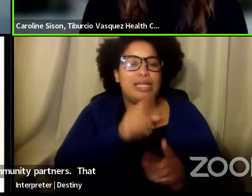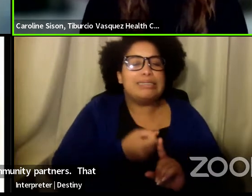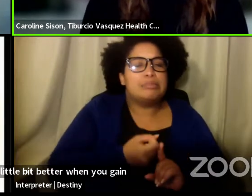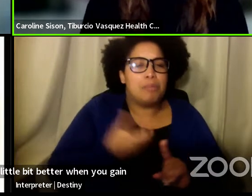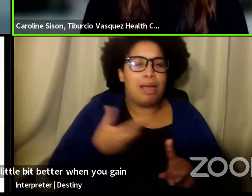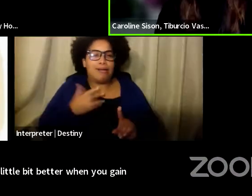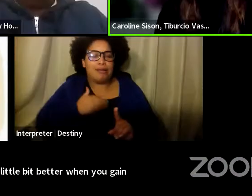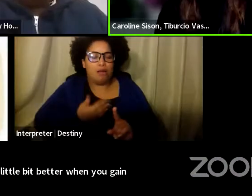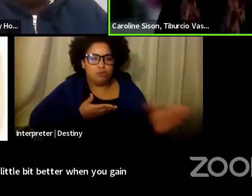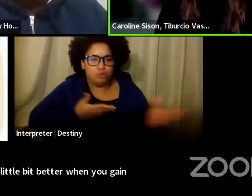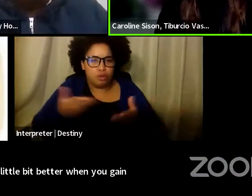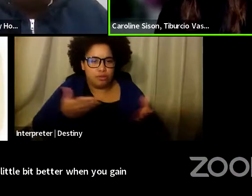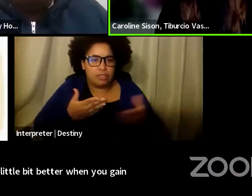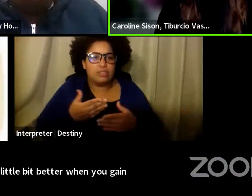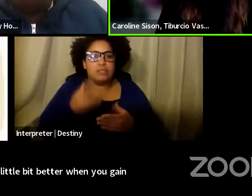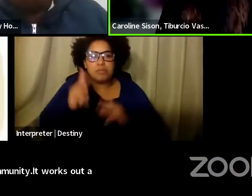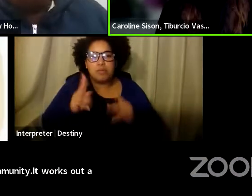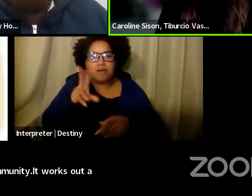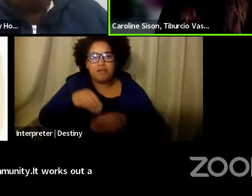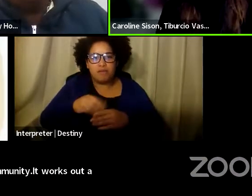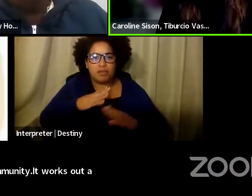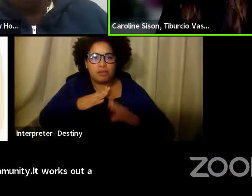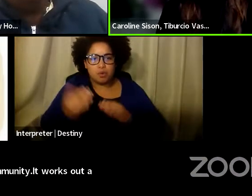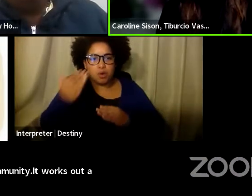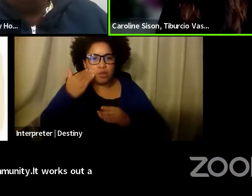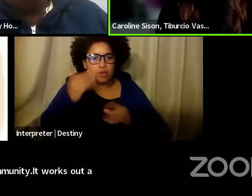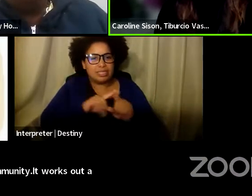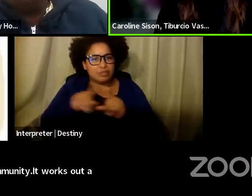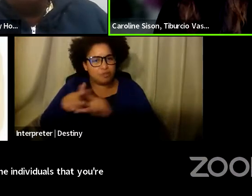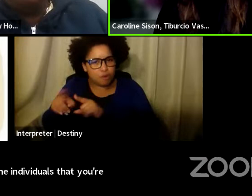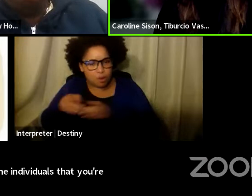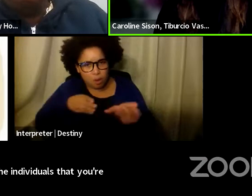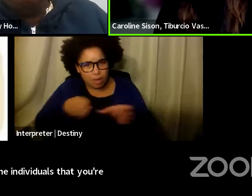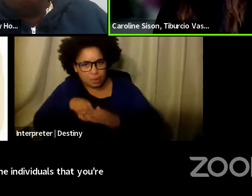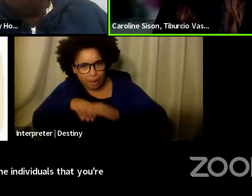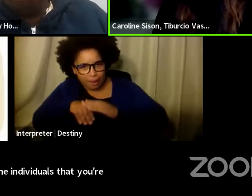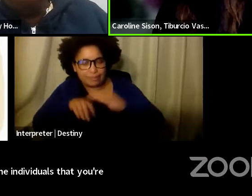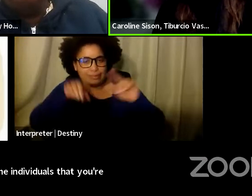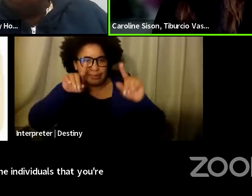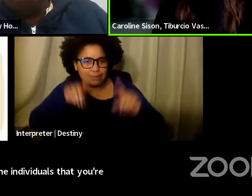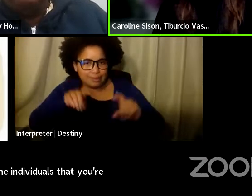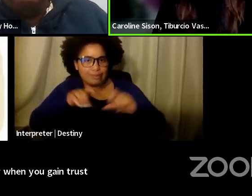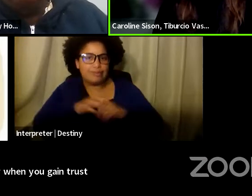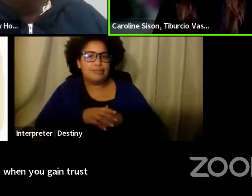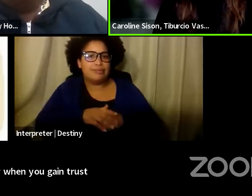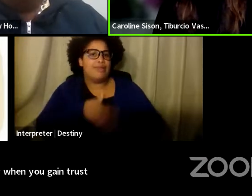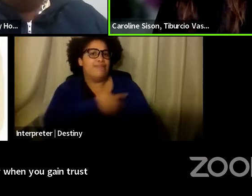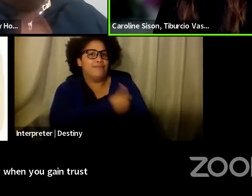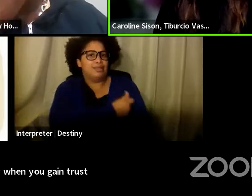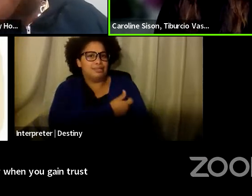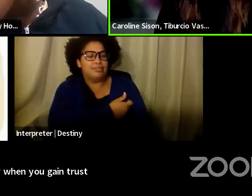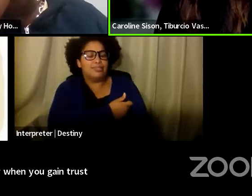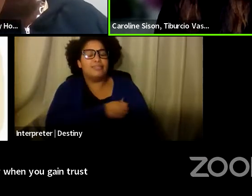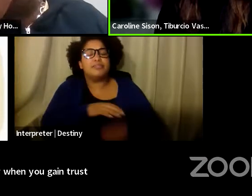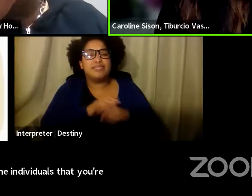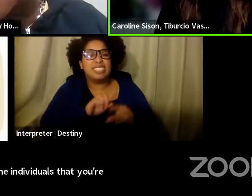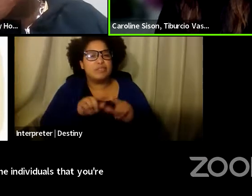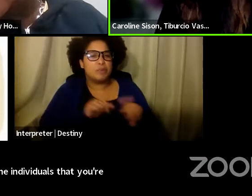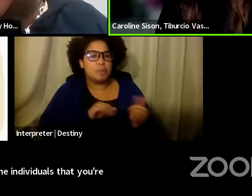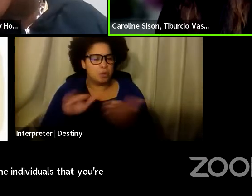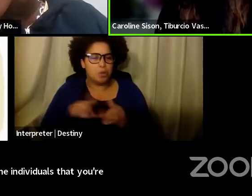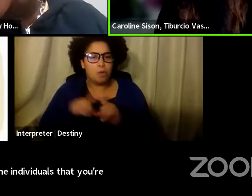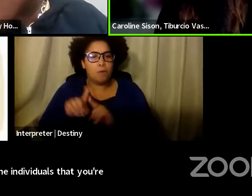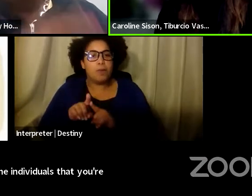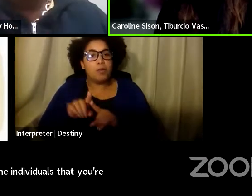letting folks know in the community that there are different ways to access testing and vaccinations. And then we also hosted